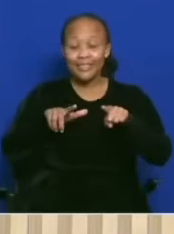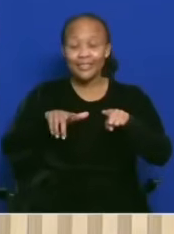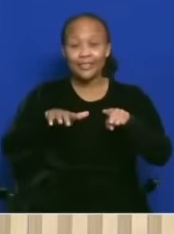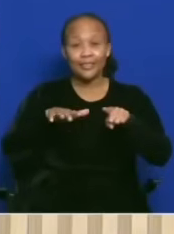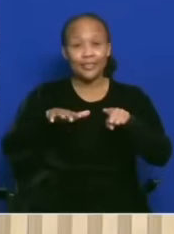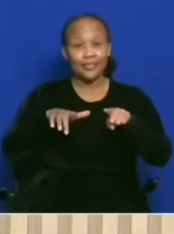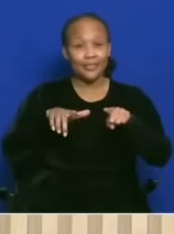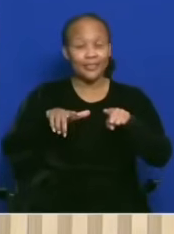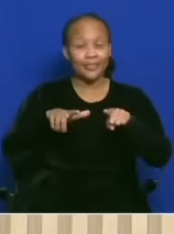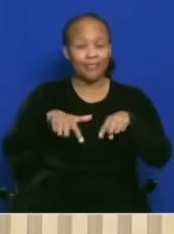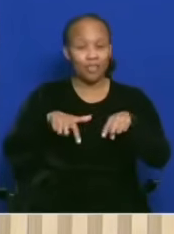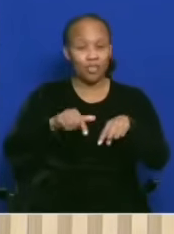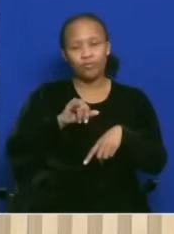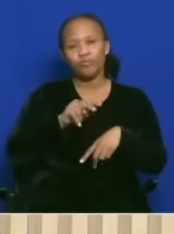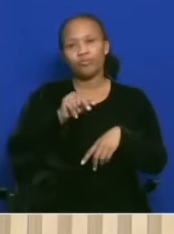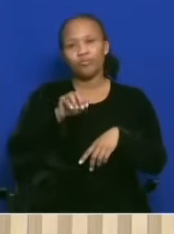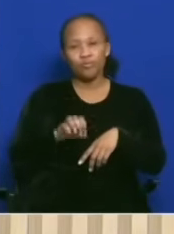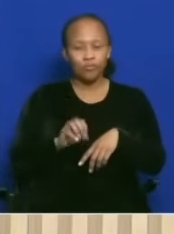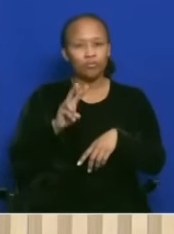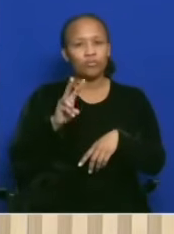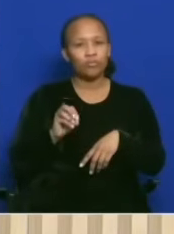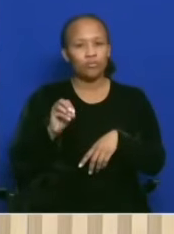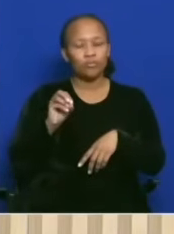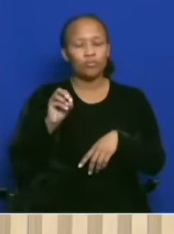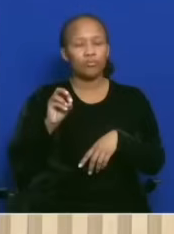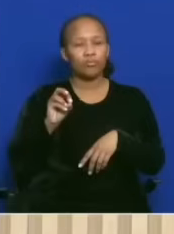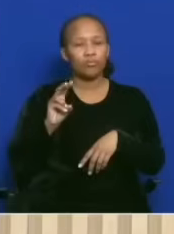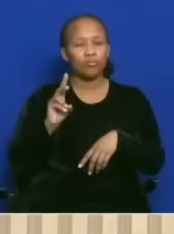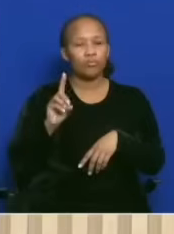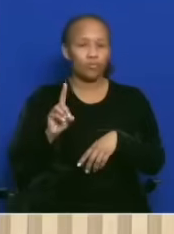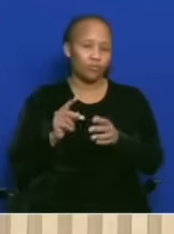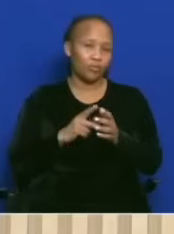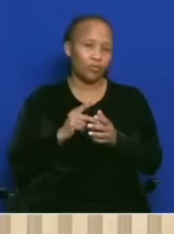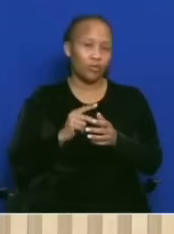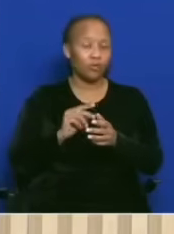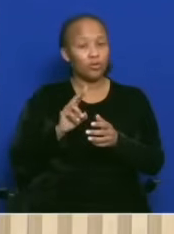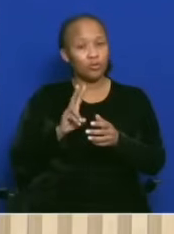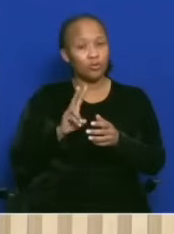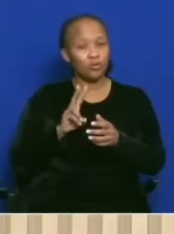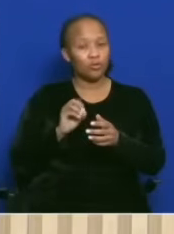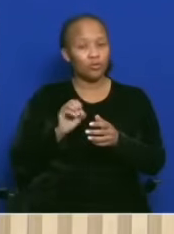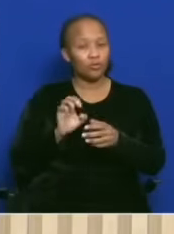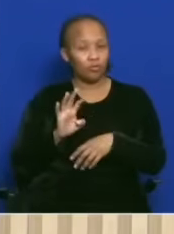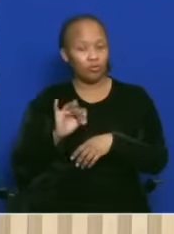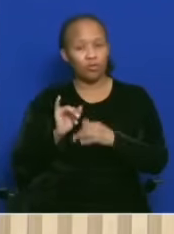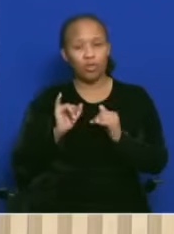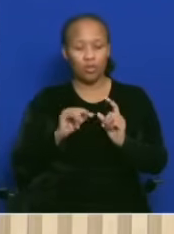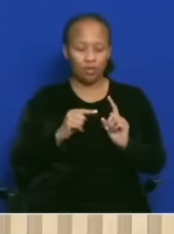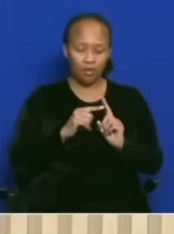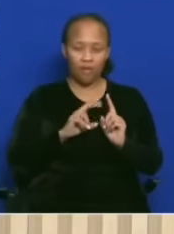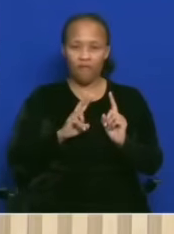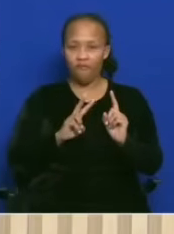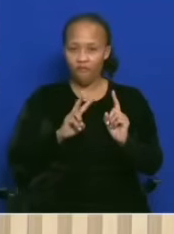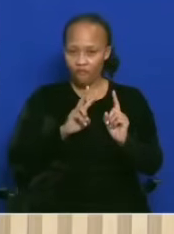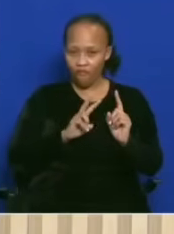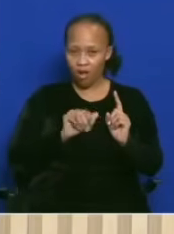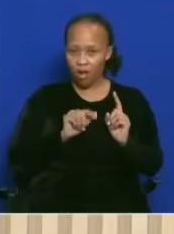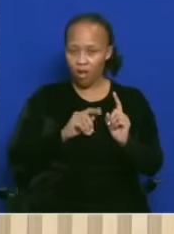5204, Mr. Valley says, on the third